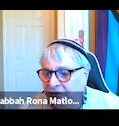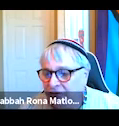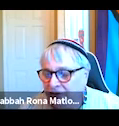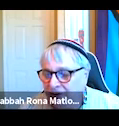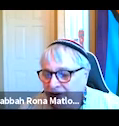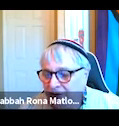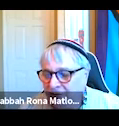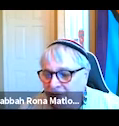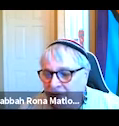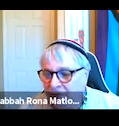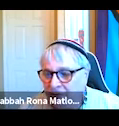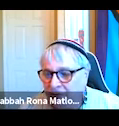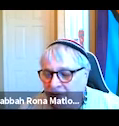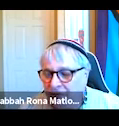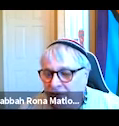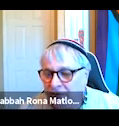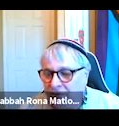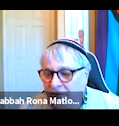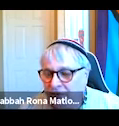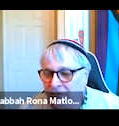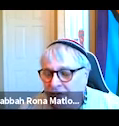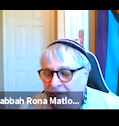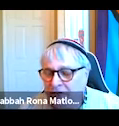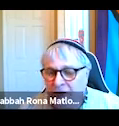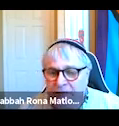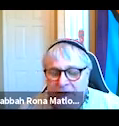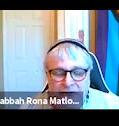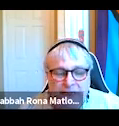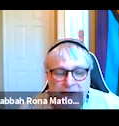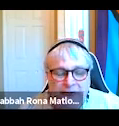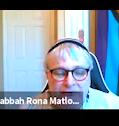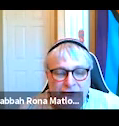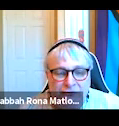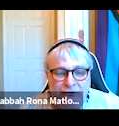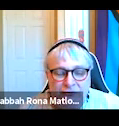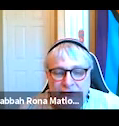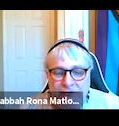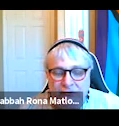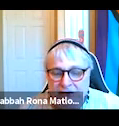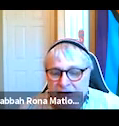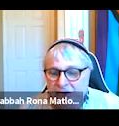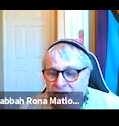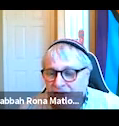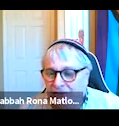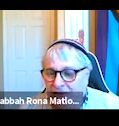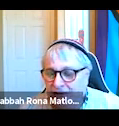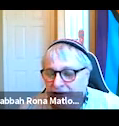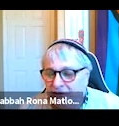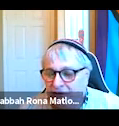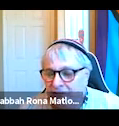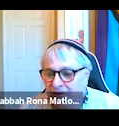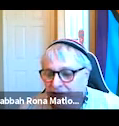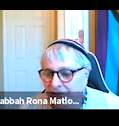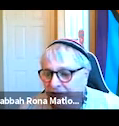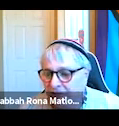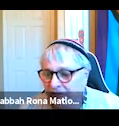old term. If you were to look into the New York Public Library's book Stonewall Reader, you would find the